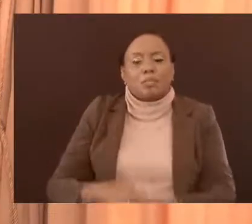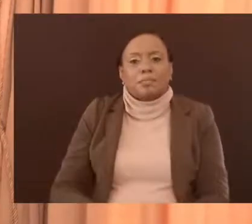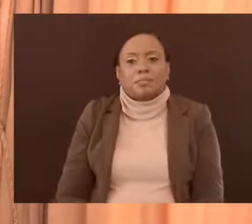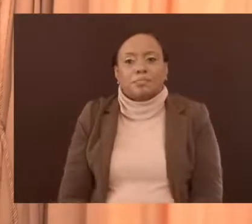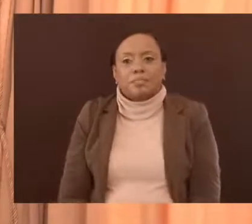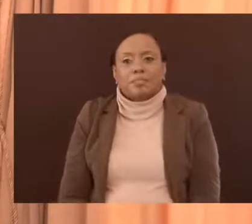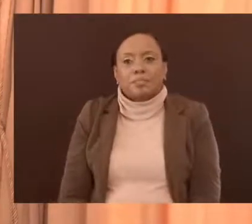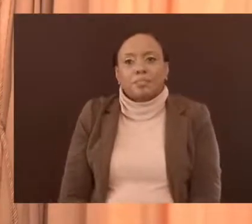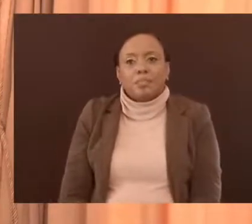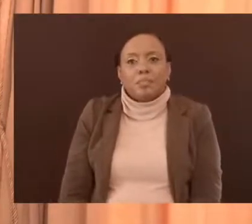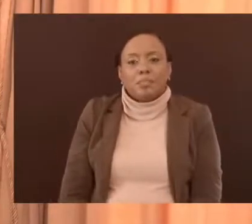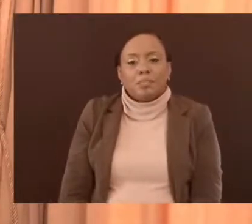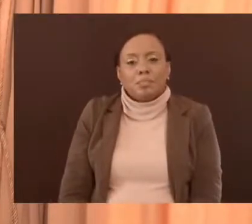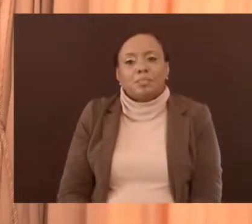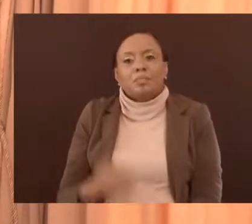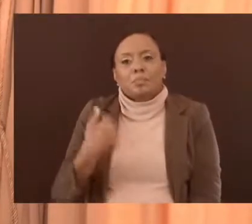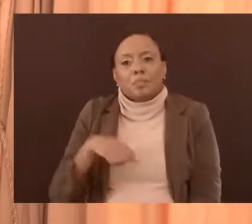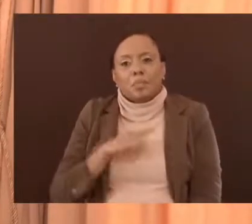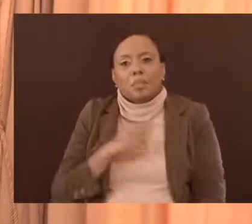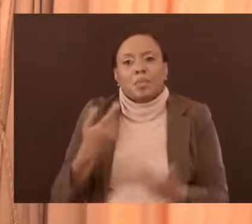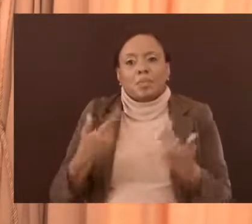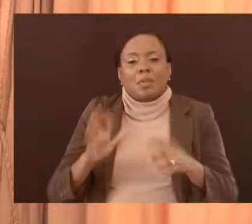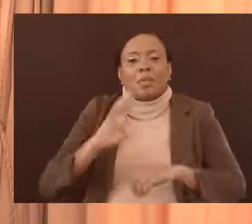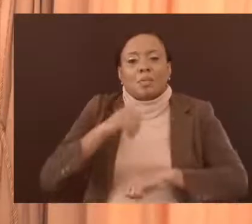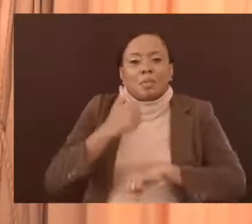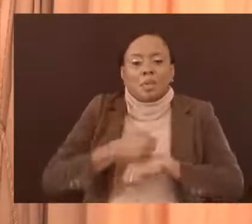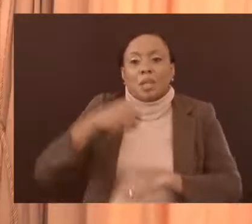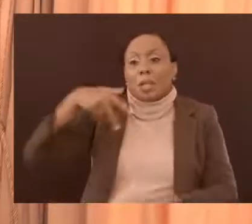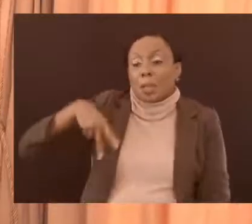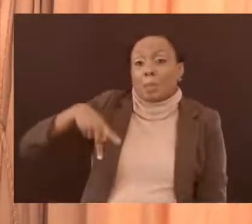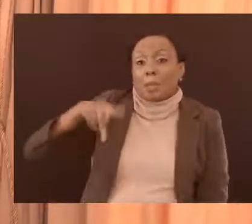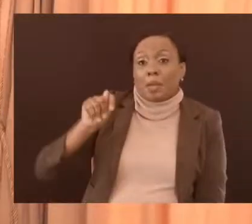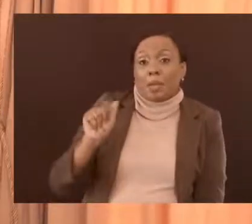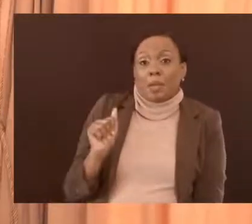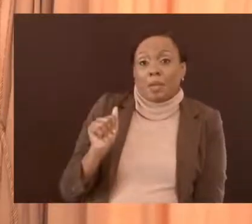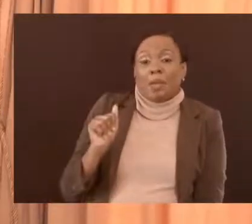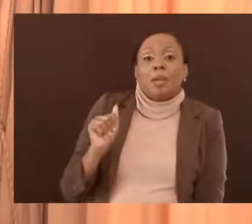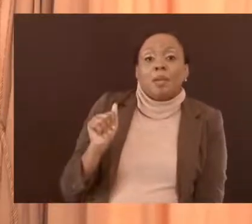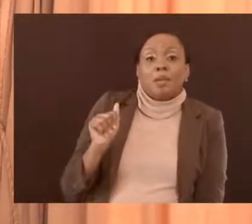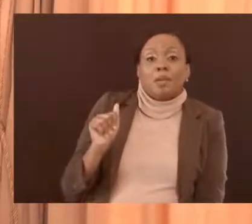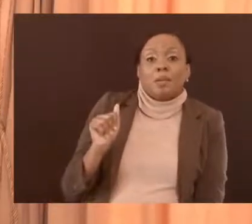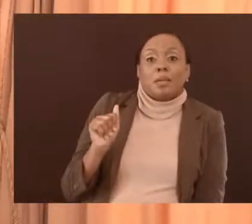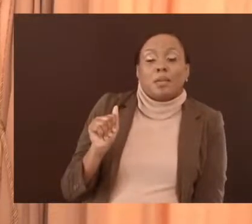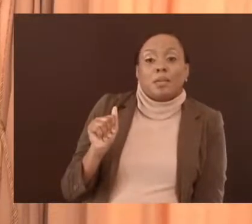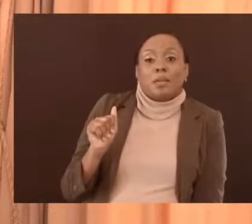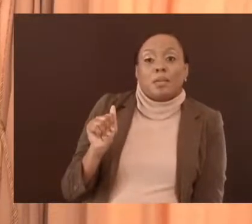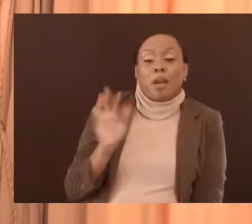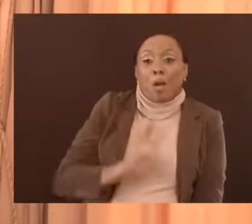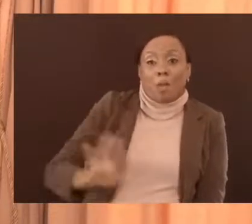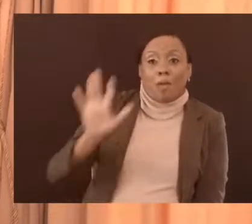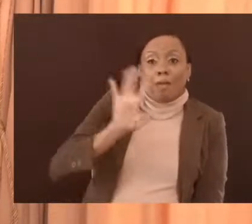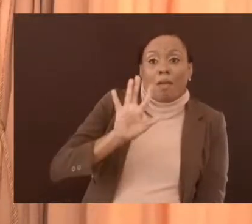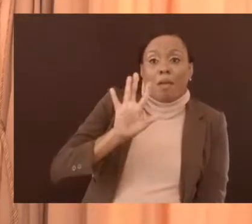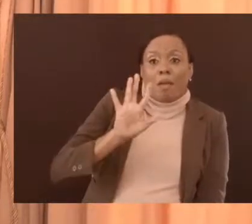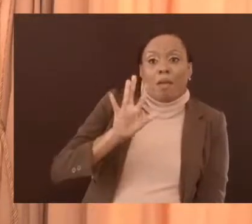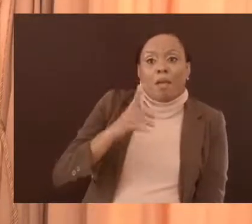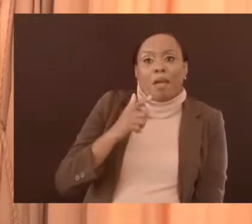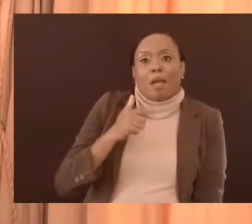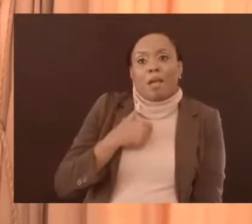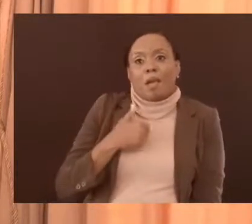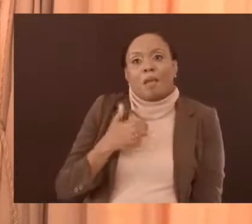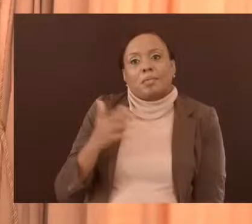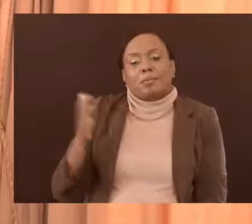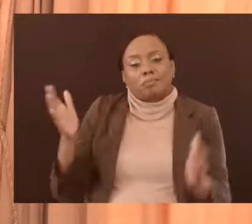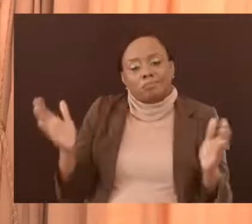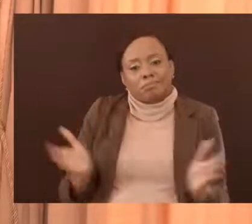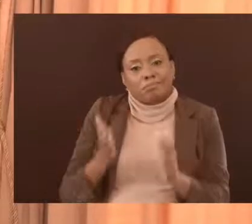Teachers Associations and strong Parent Teachers Associations, I encourage the association